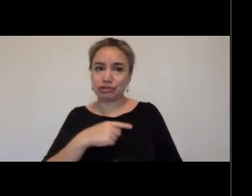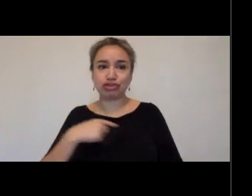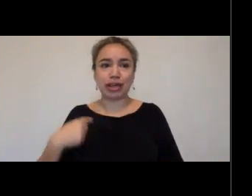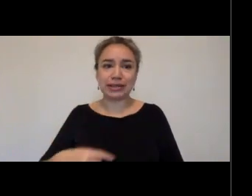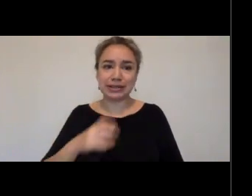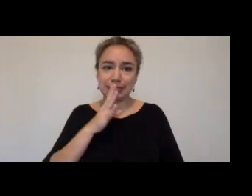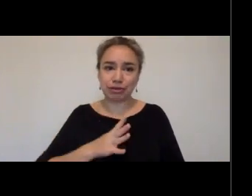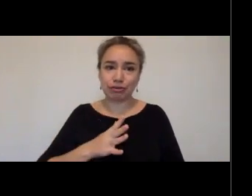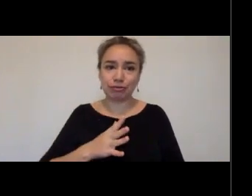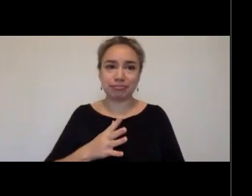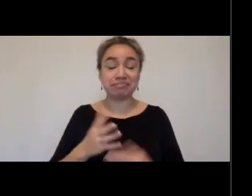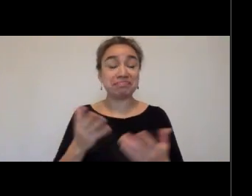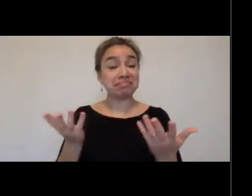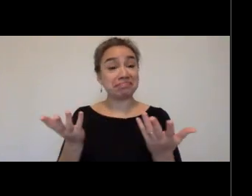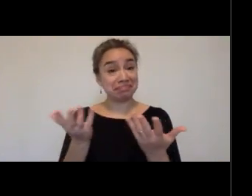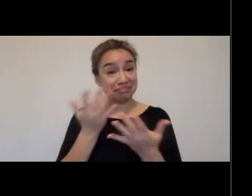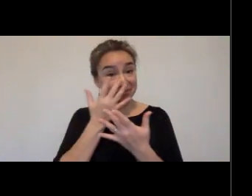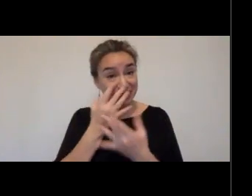interesting effect that